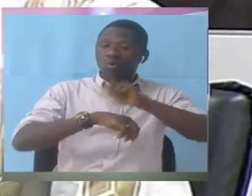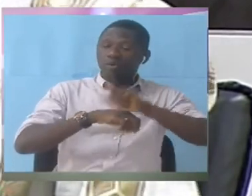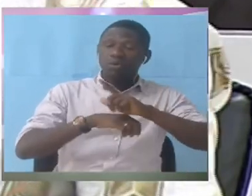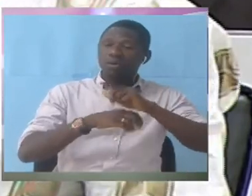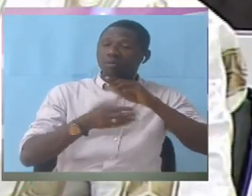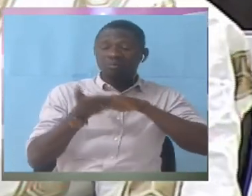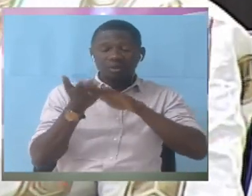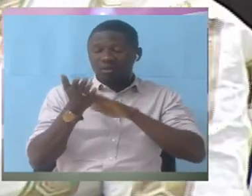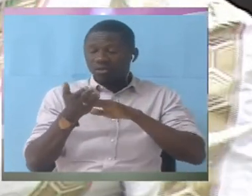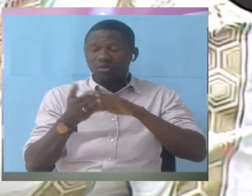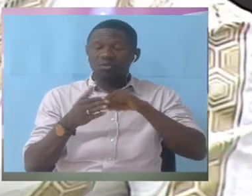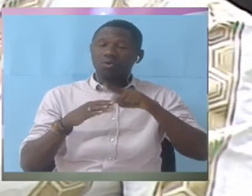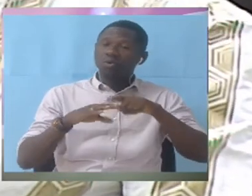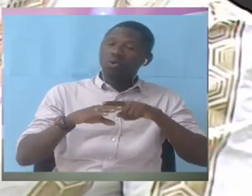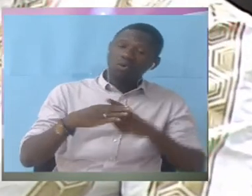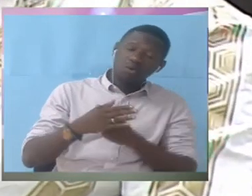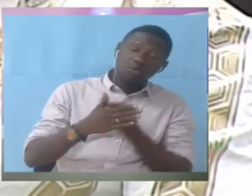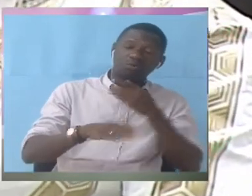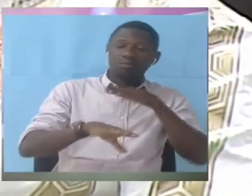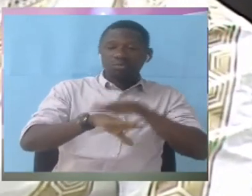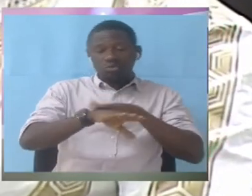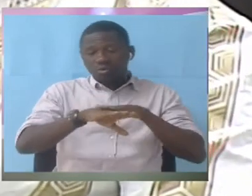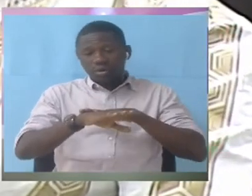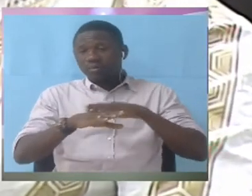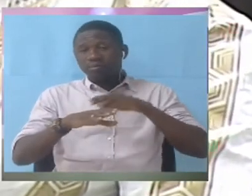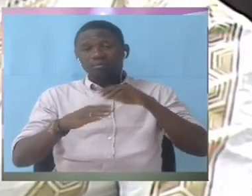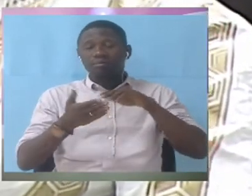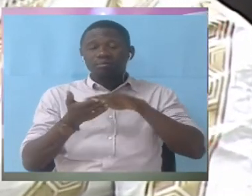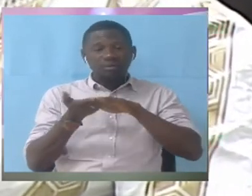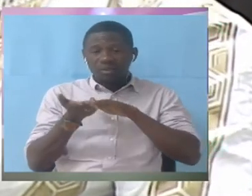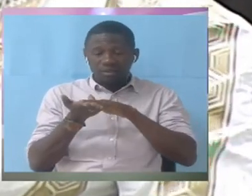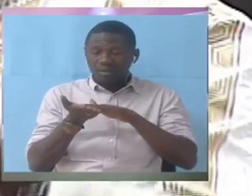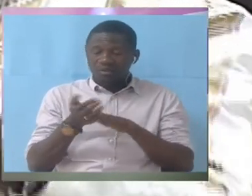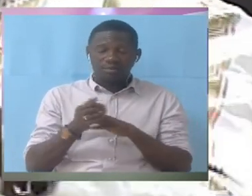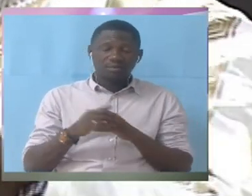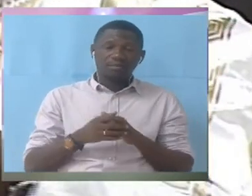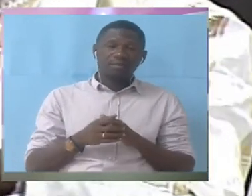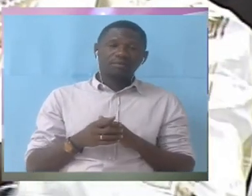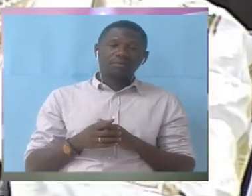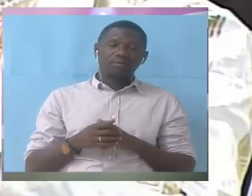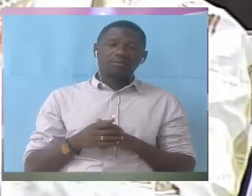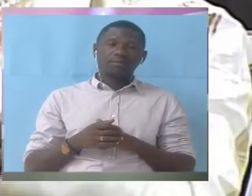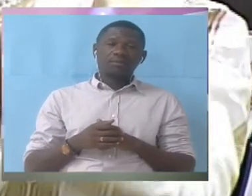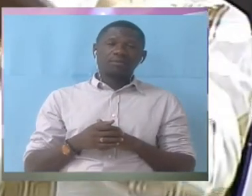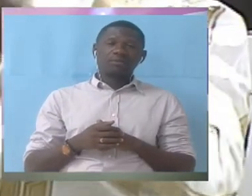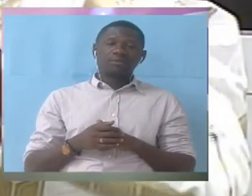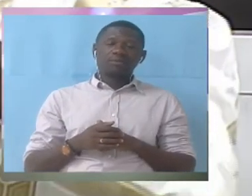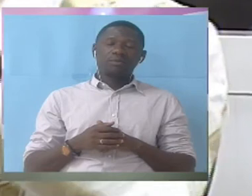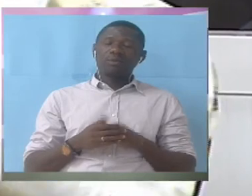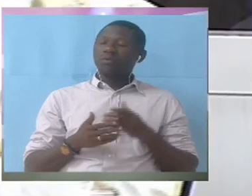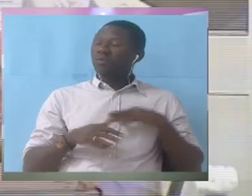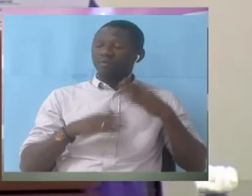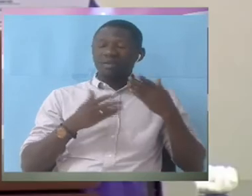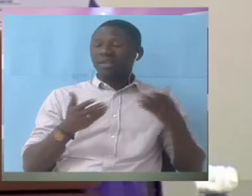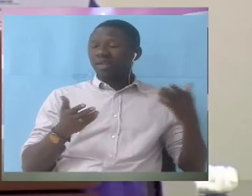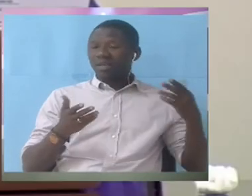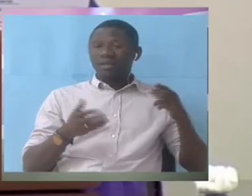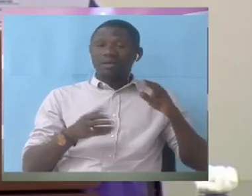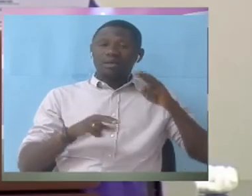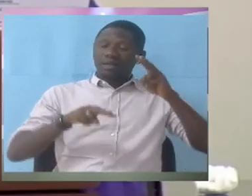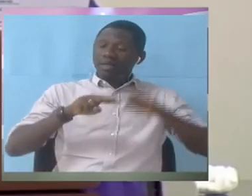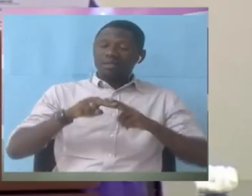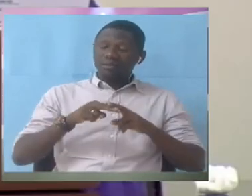ñul garabi tubab, whatever type of medicine, a garabu mëna doon. HIV has been with us since it came in,